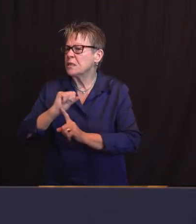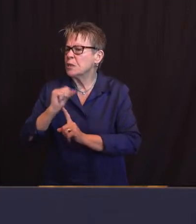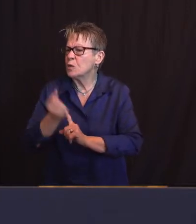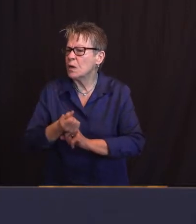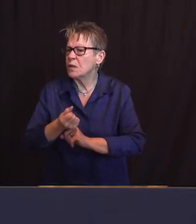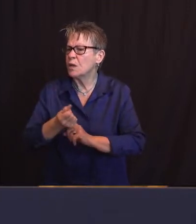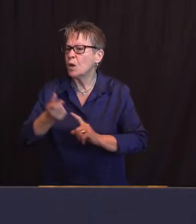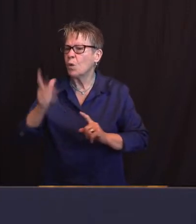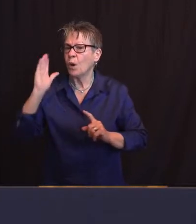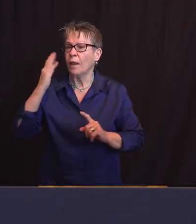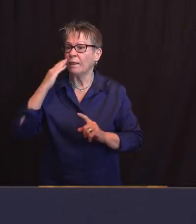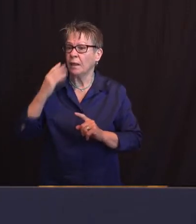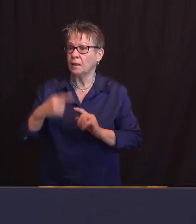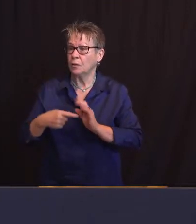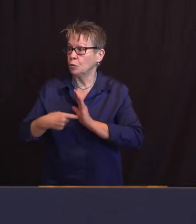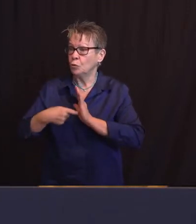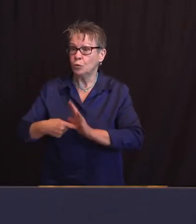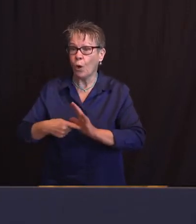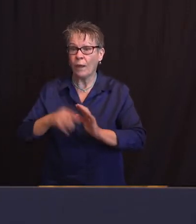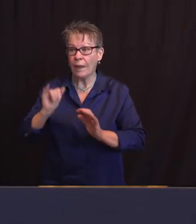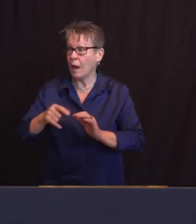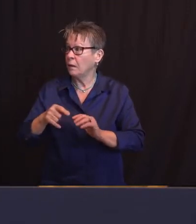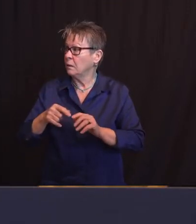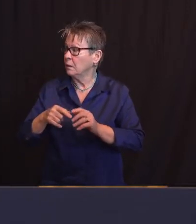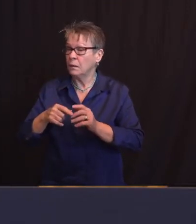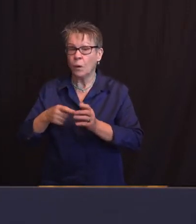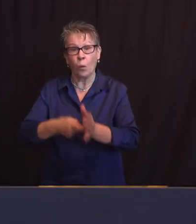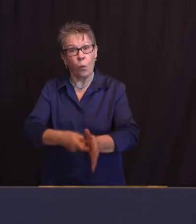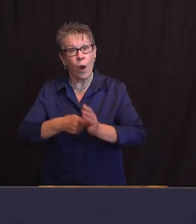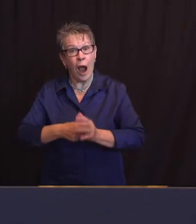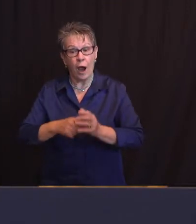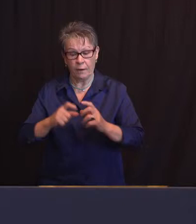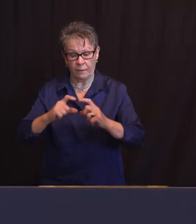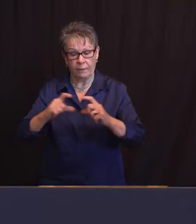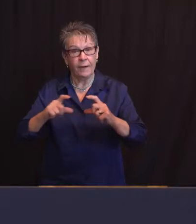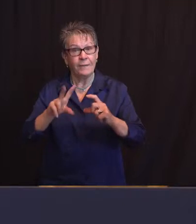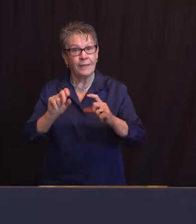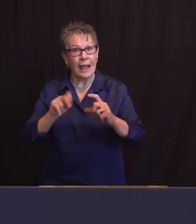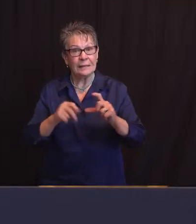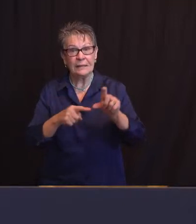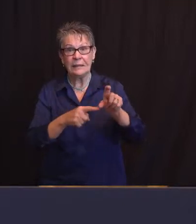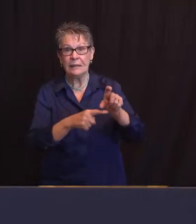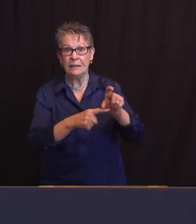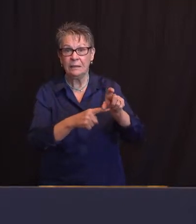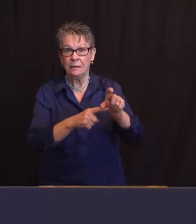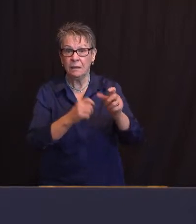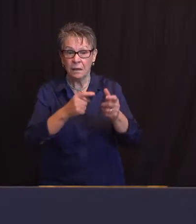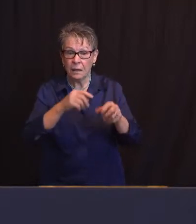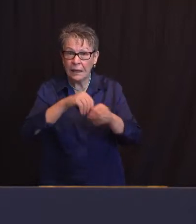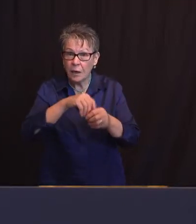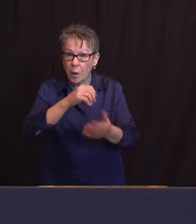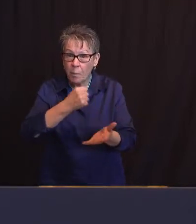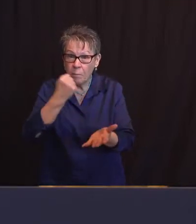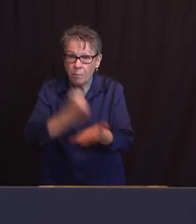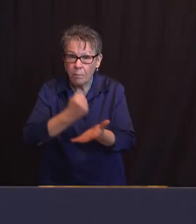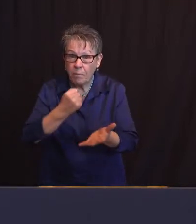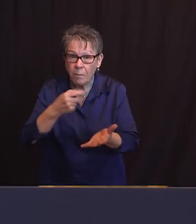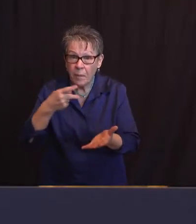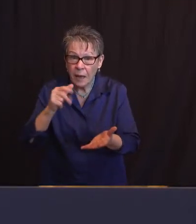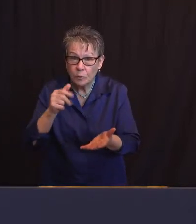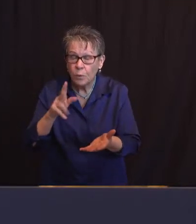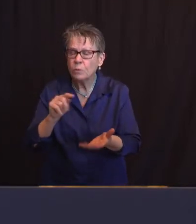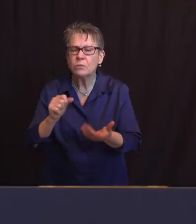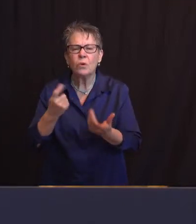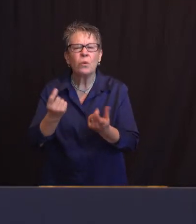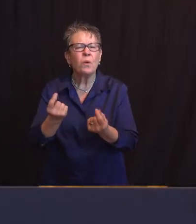passport? Question from Joanna Gagas. What is your plan to adjust DOE's guidelines to match the updated CDC guidelines,